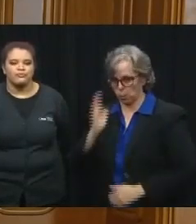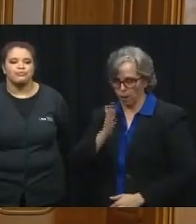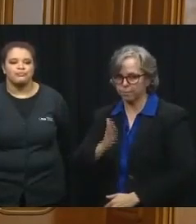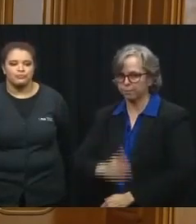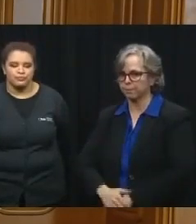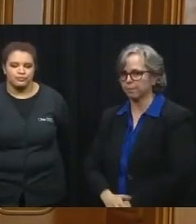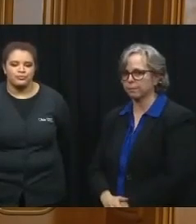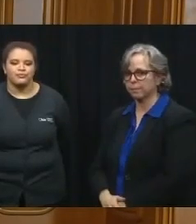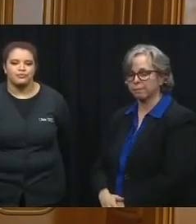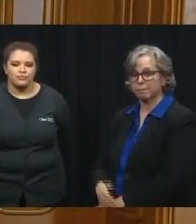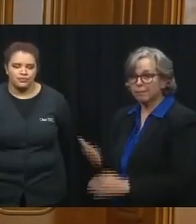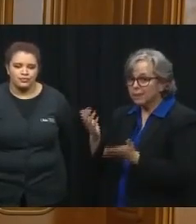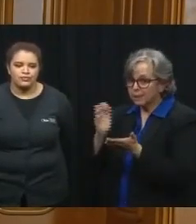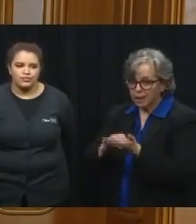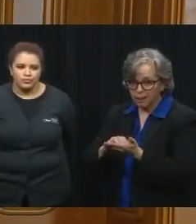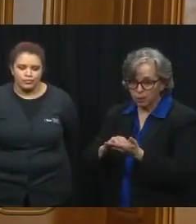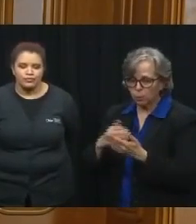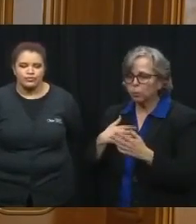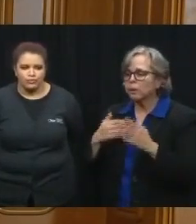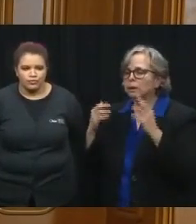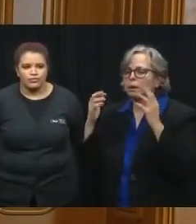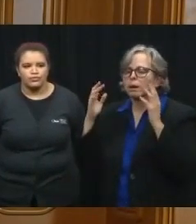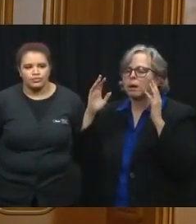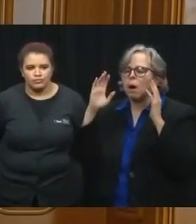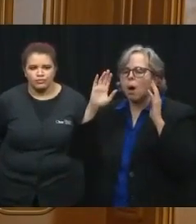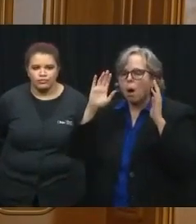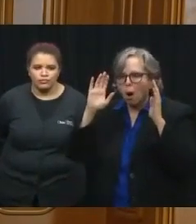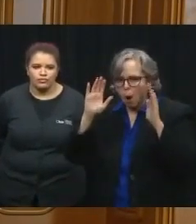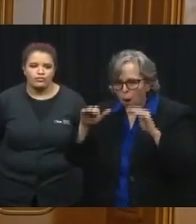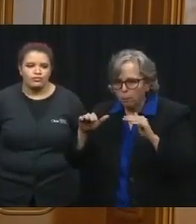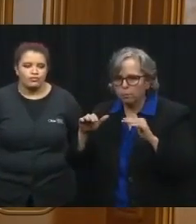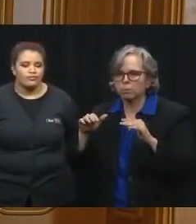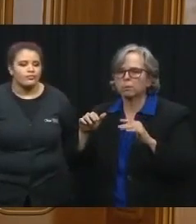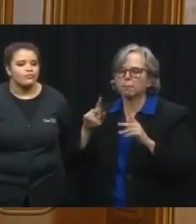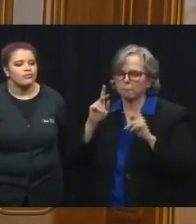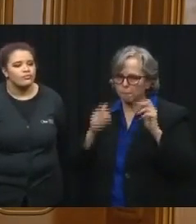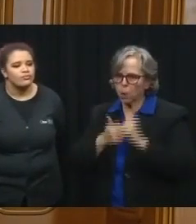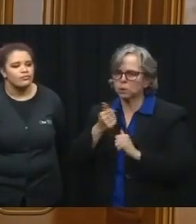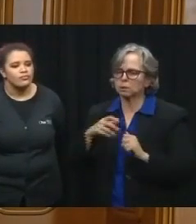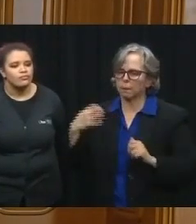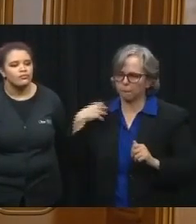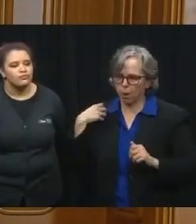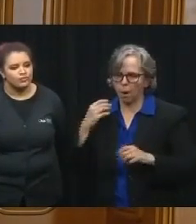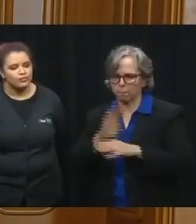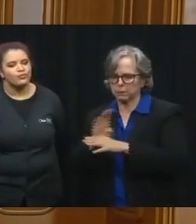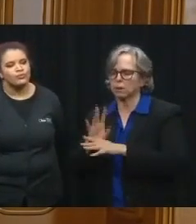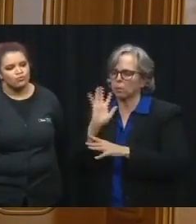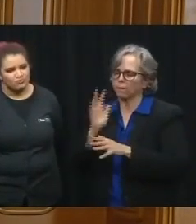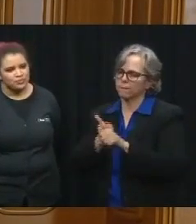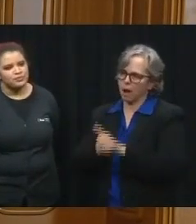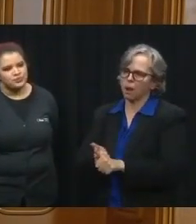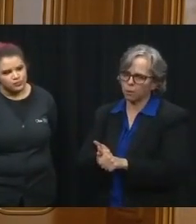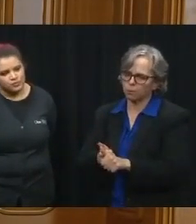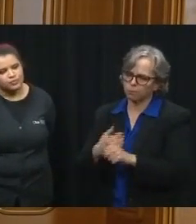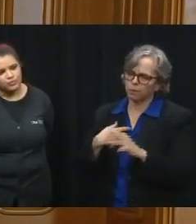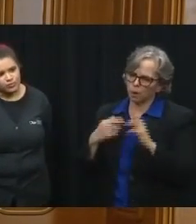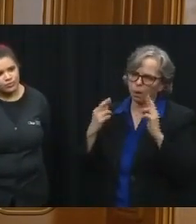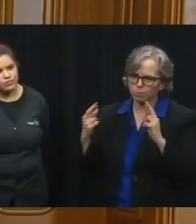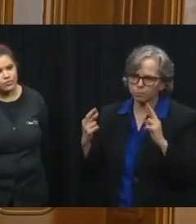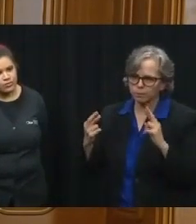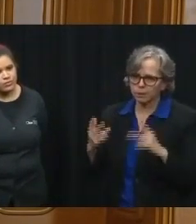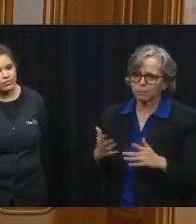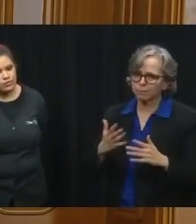vast majority of people are doing it. I want to thank them for doing it. I want to thank the employers who have, done a lot of different